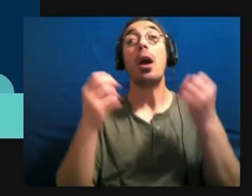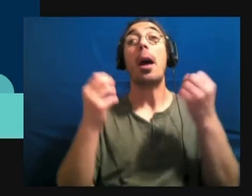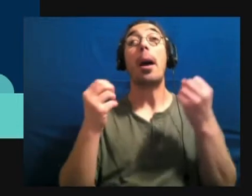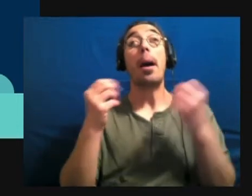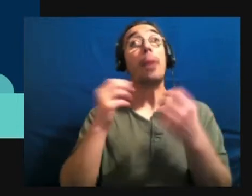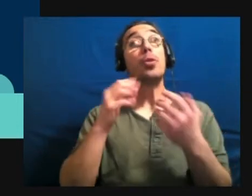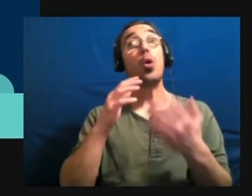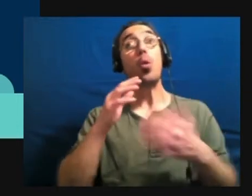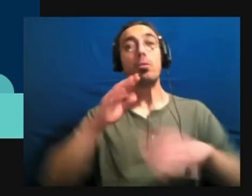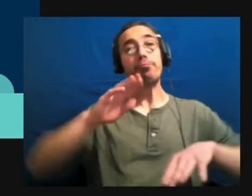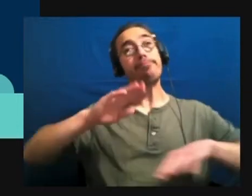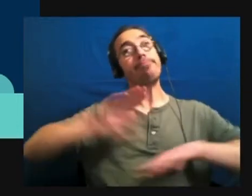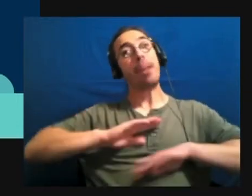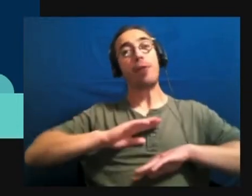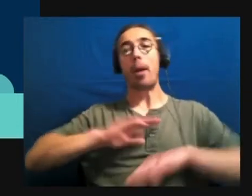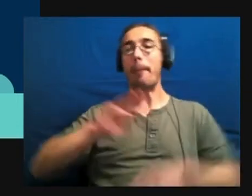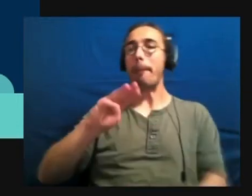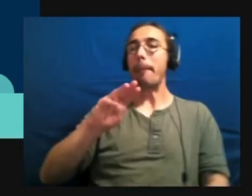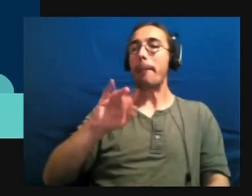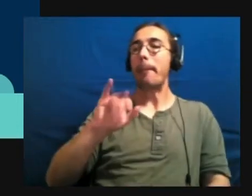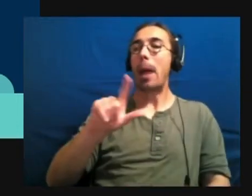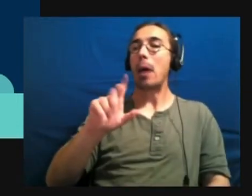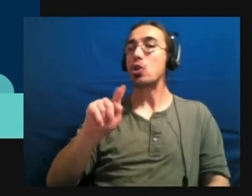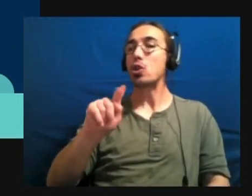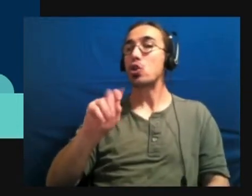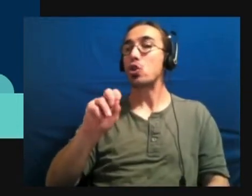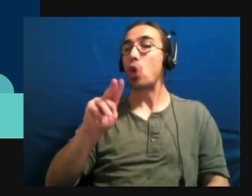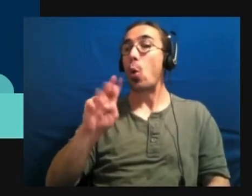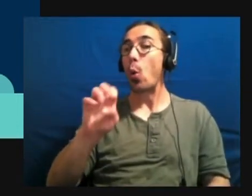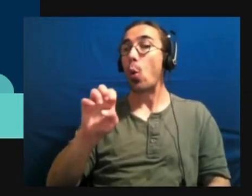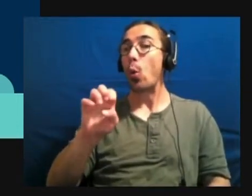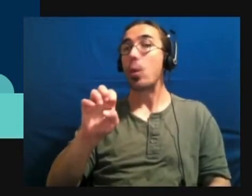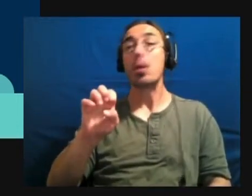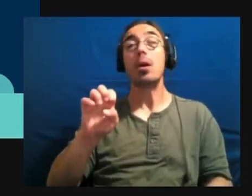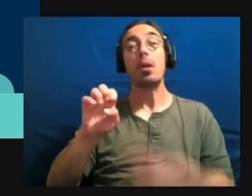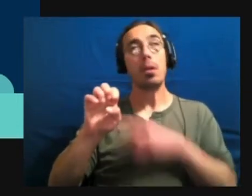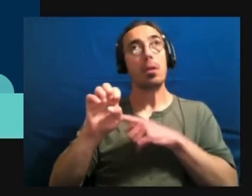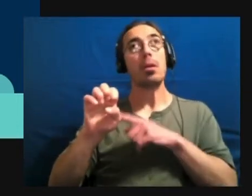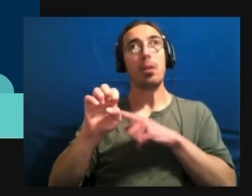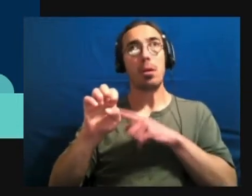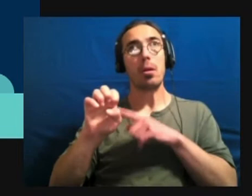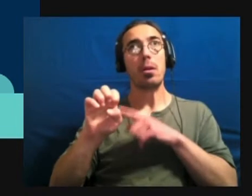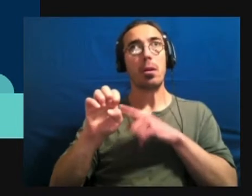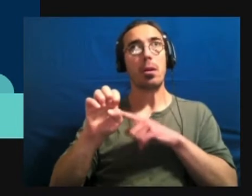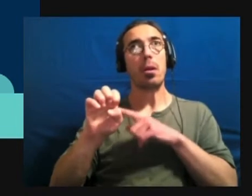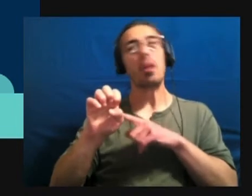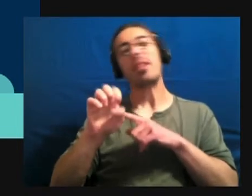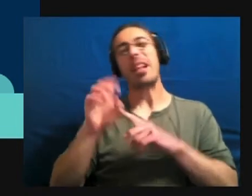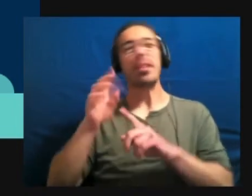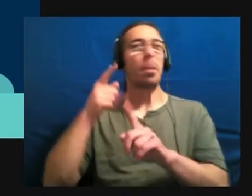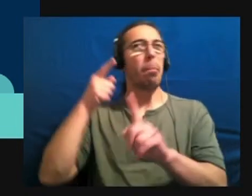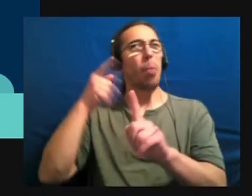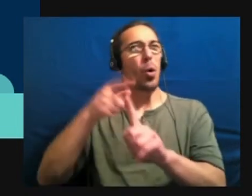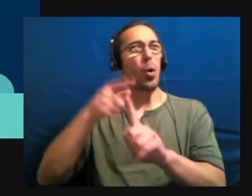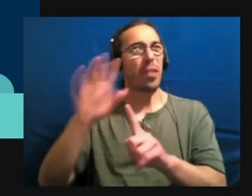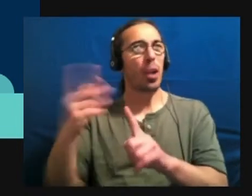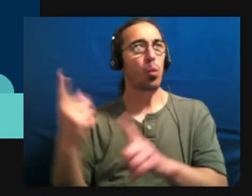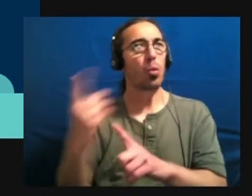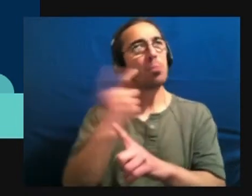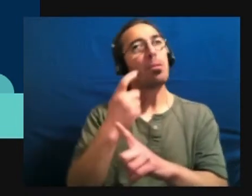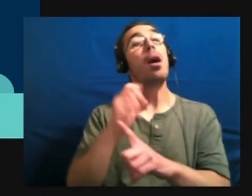that's kind of in the vein of that question. So if we realize